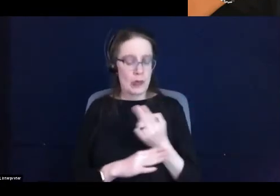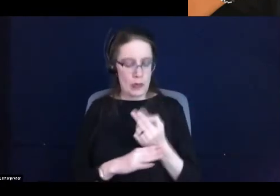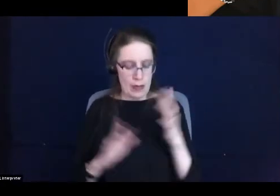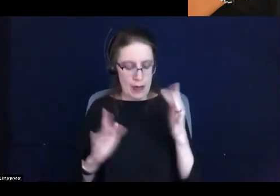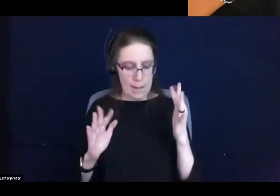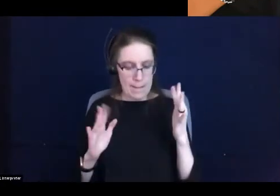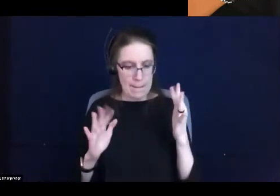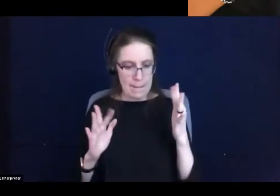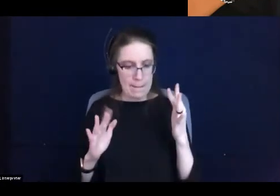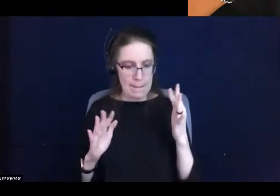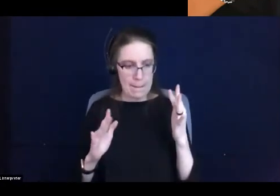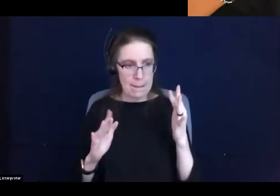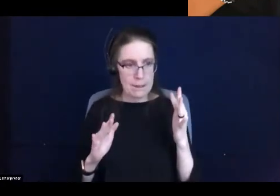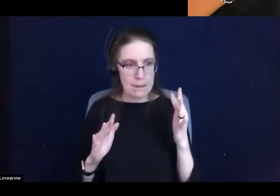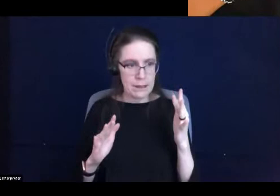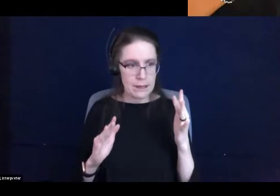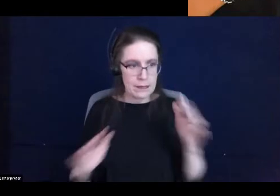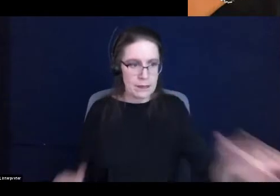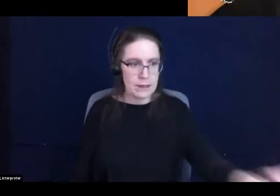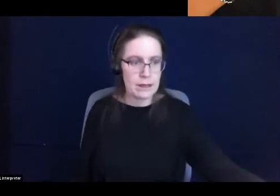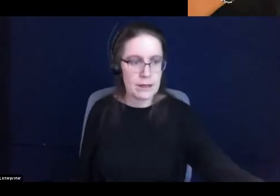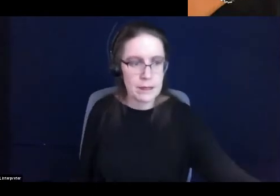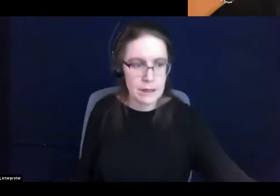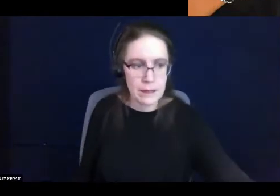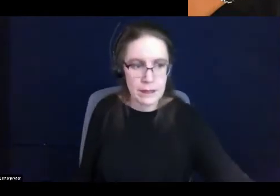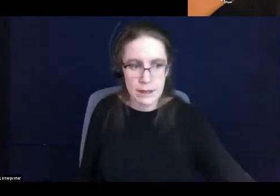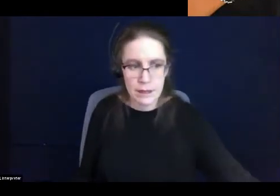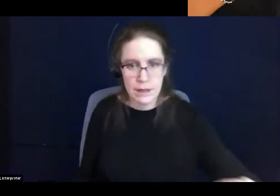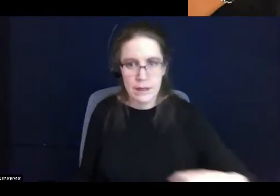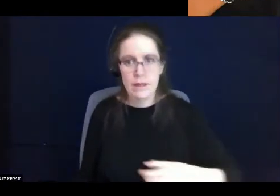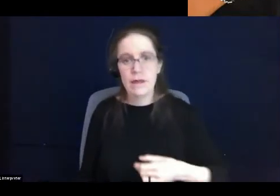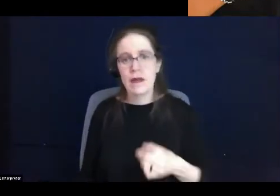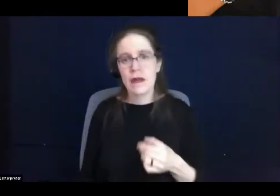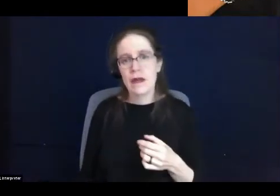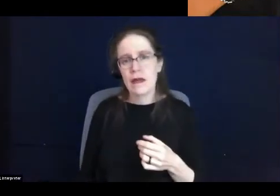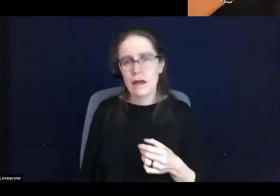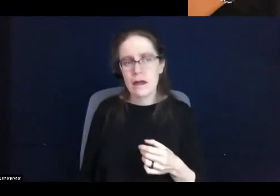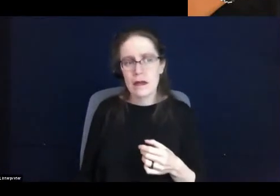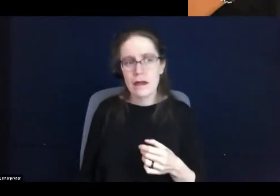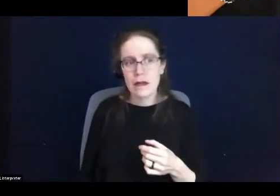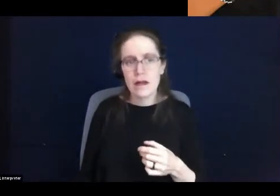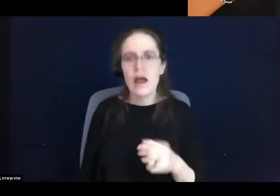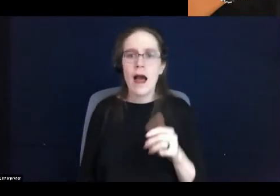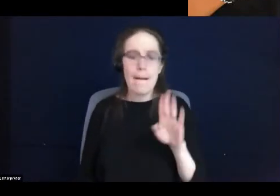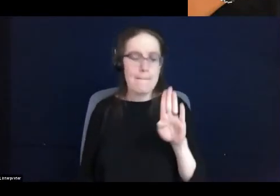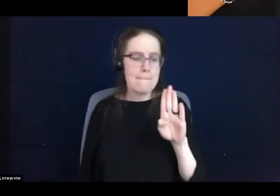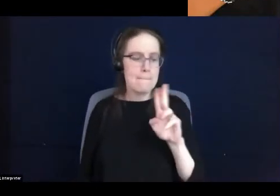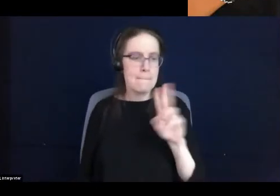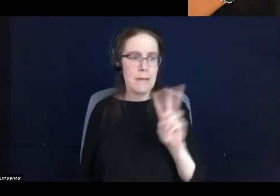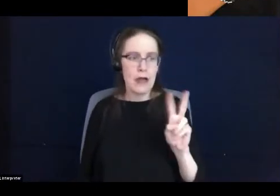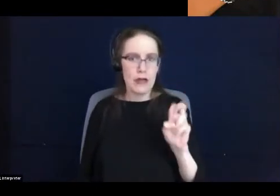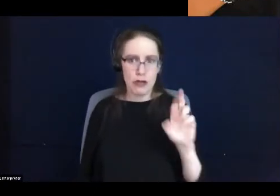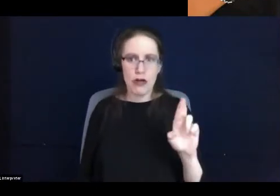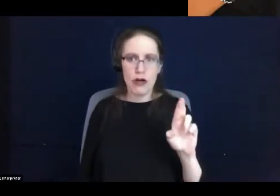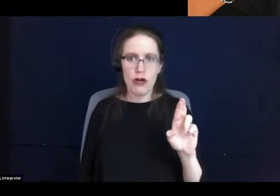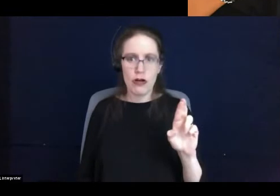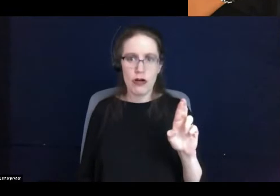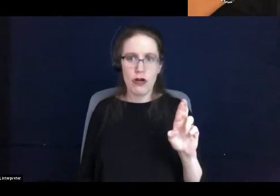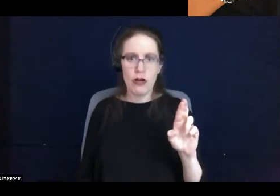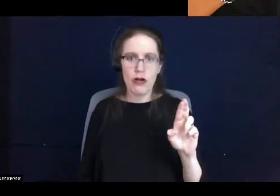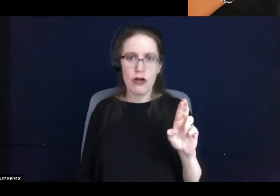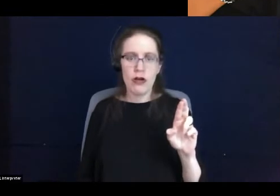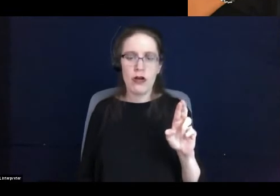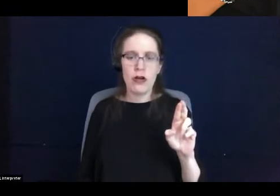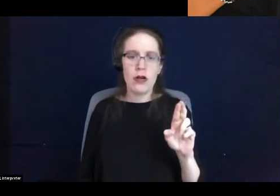is the buzzers that they use in counseling for doing EMDR. Although you are not going to use them